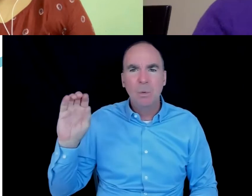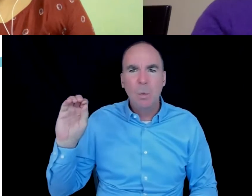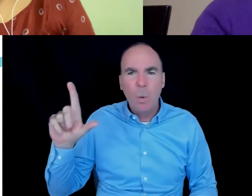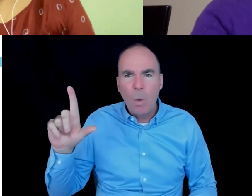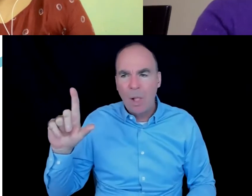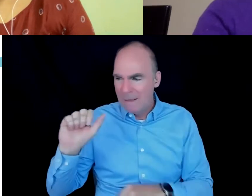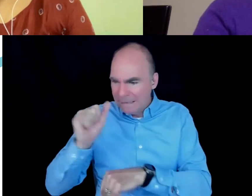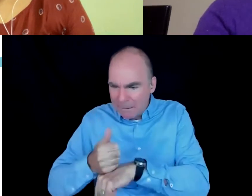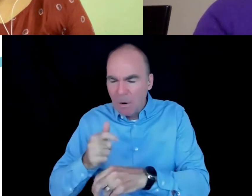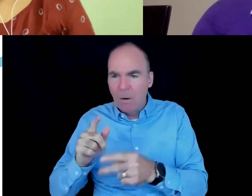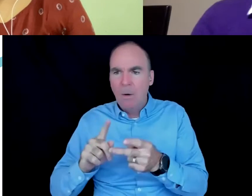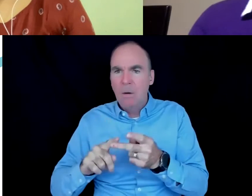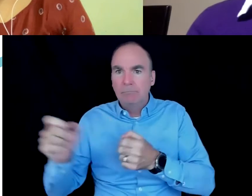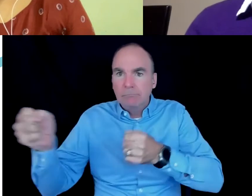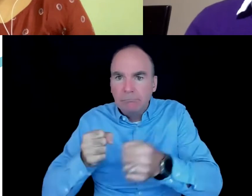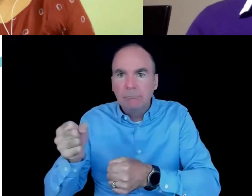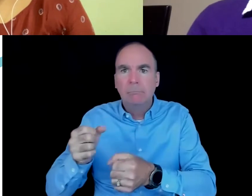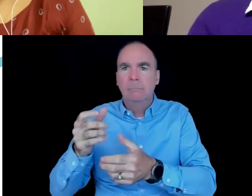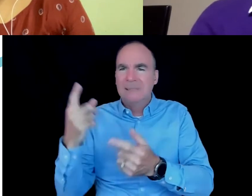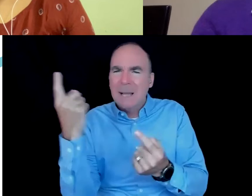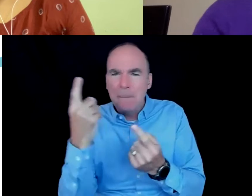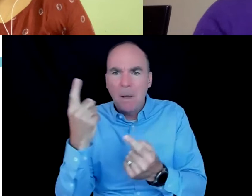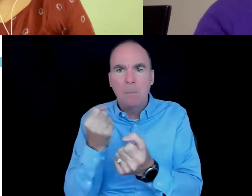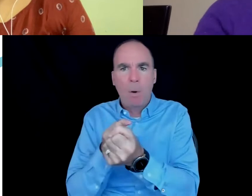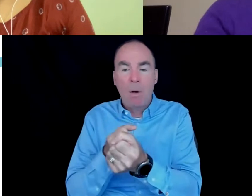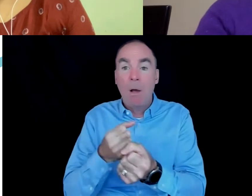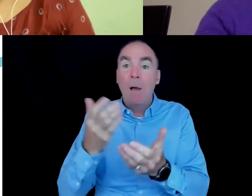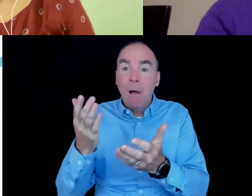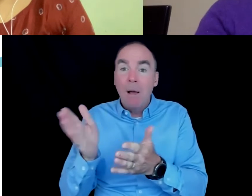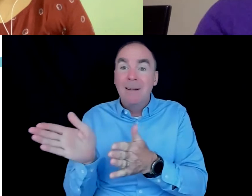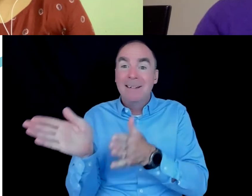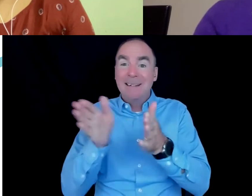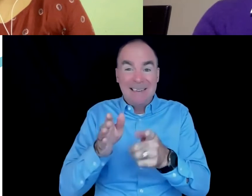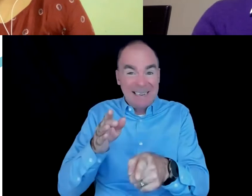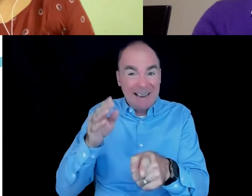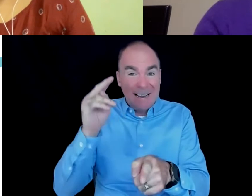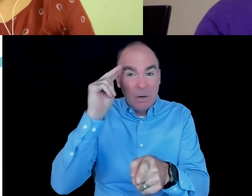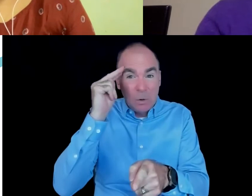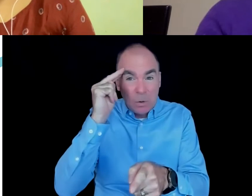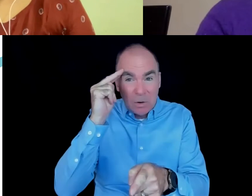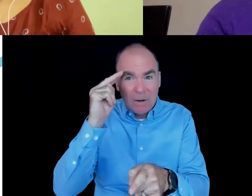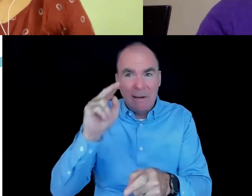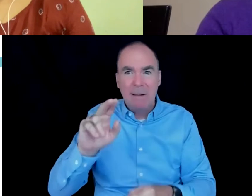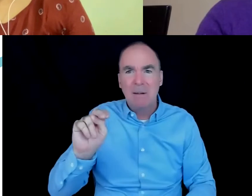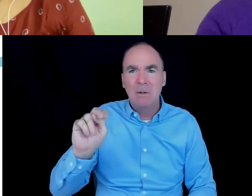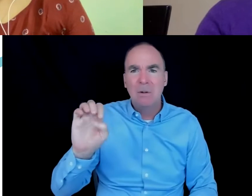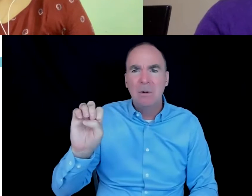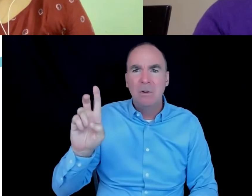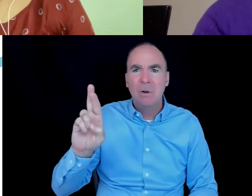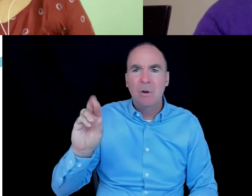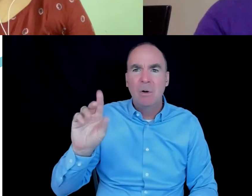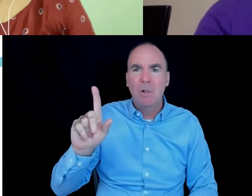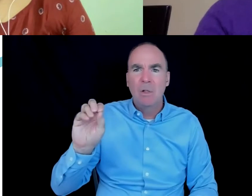who are able to interact with them. For those ones who have neurological disability, that is maybe dyslexia,